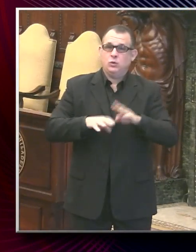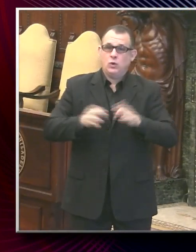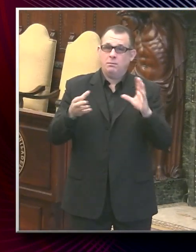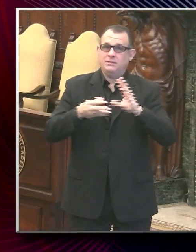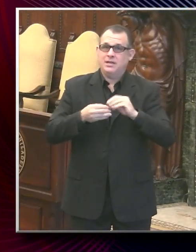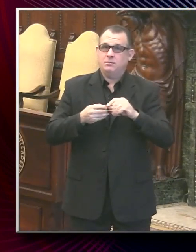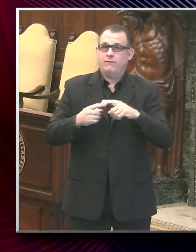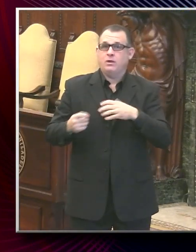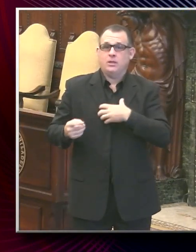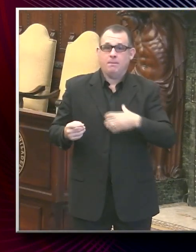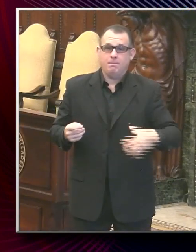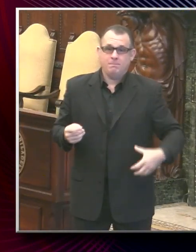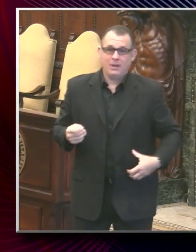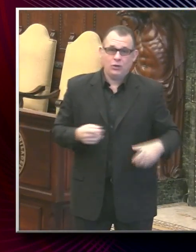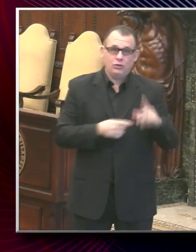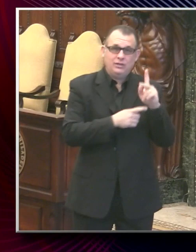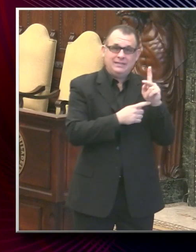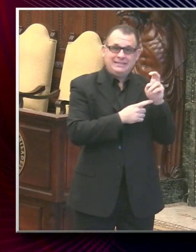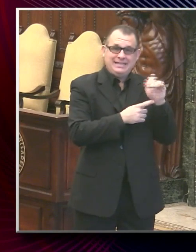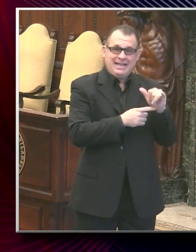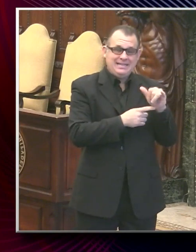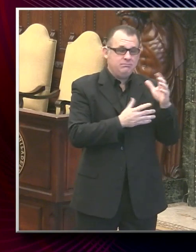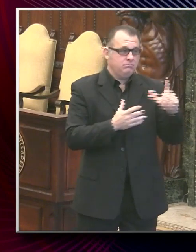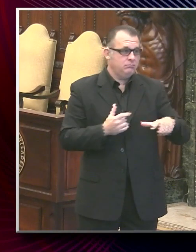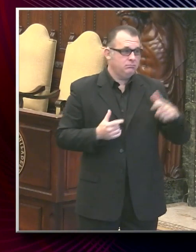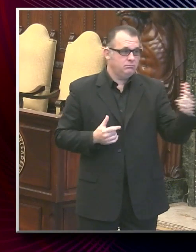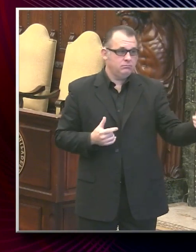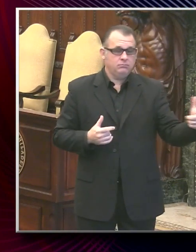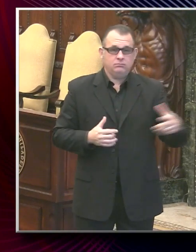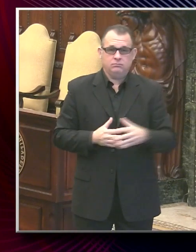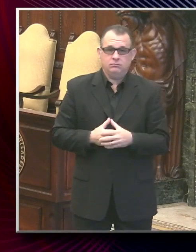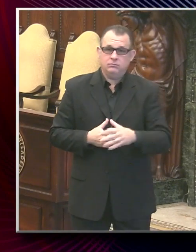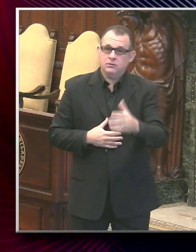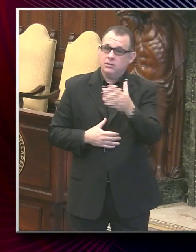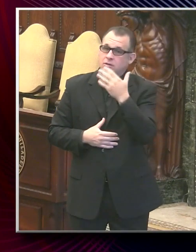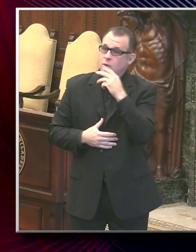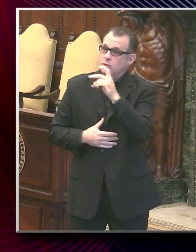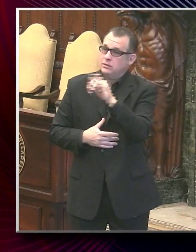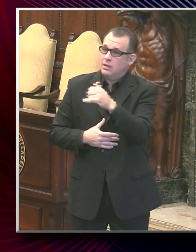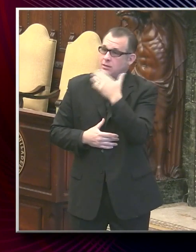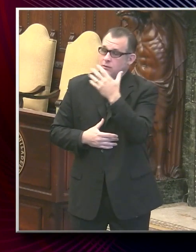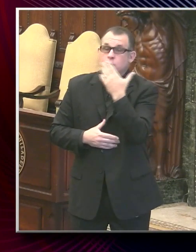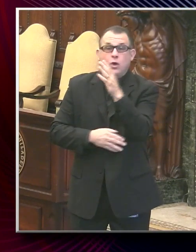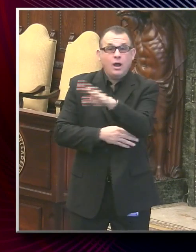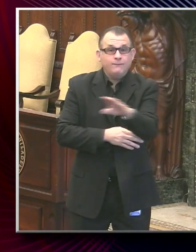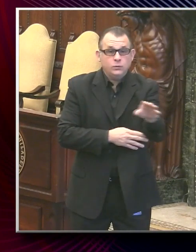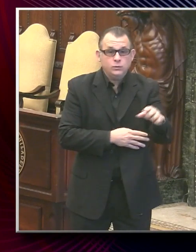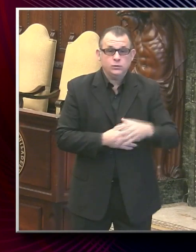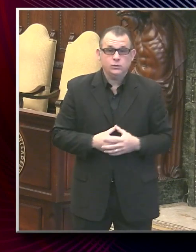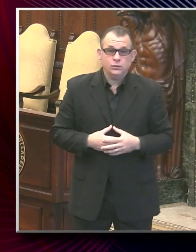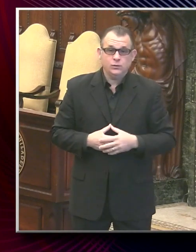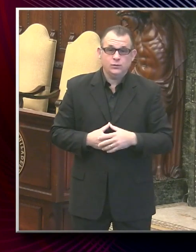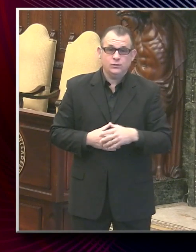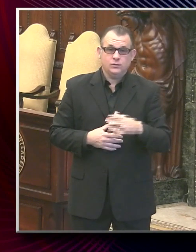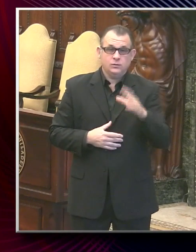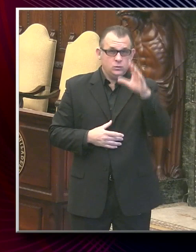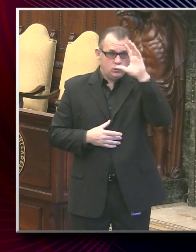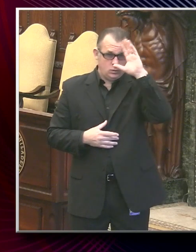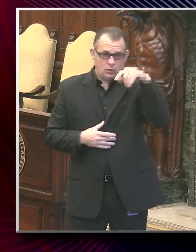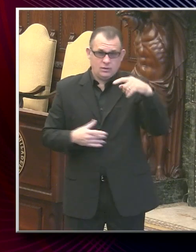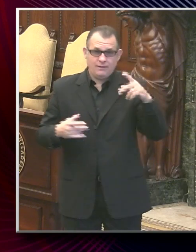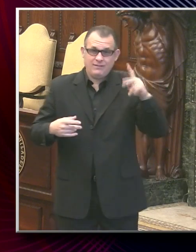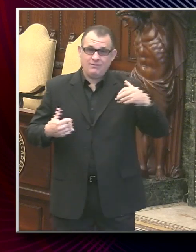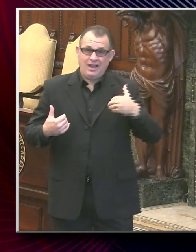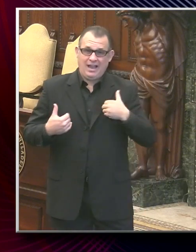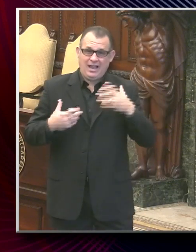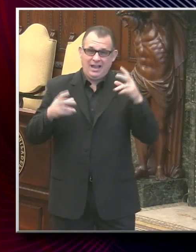Mayor Jim Kenney. Mayor, you have the floor. Thanks, Kelly, and good afternoon to everyone. We all know that Philadelphia has built up a reputation for